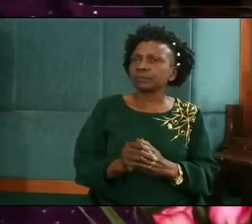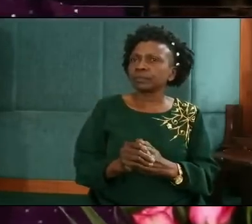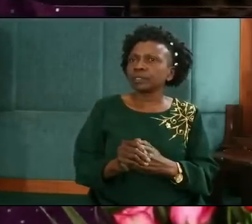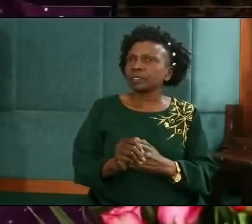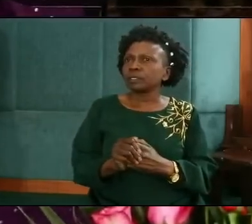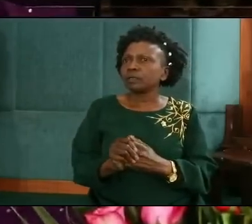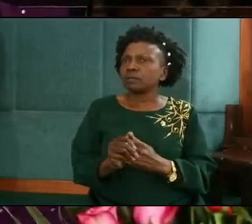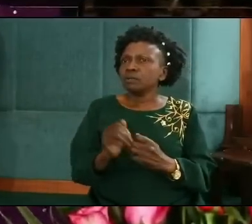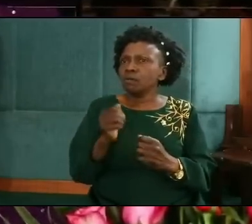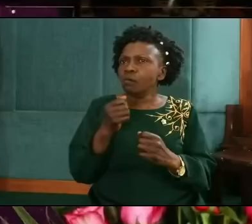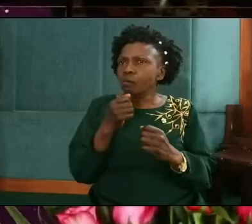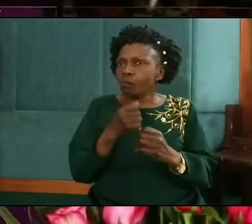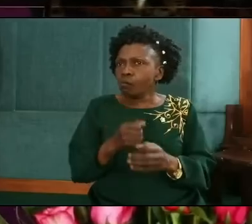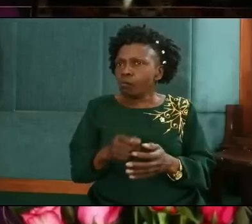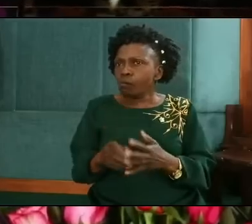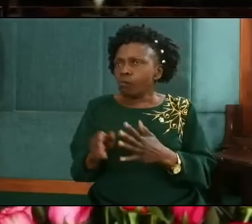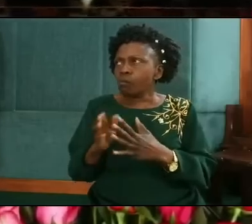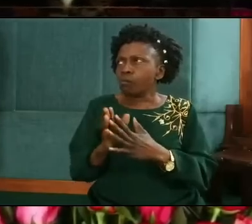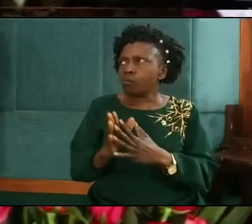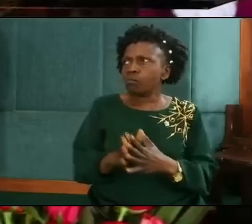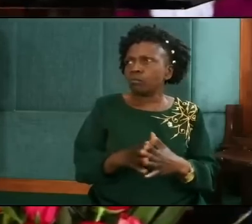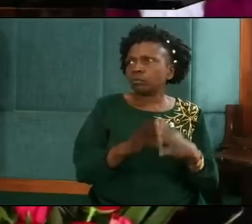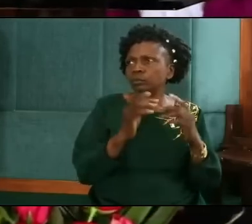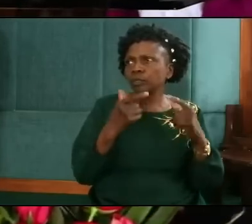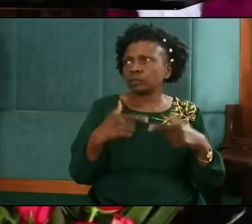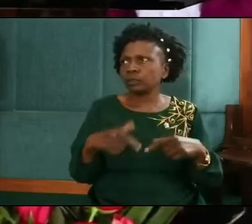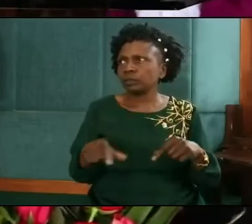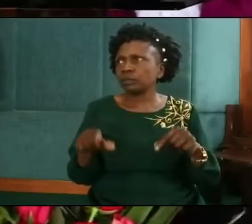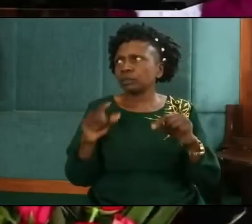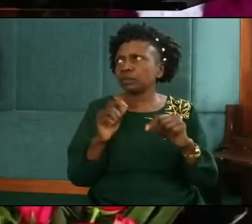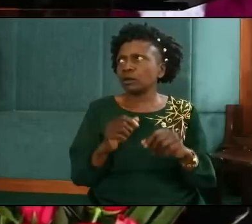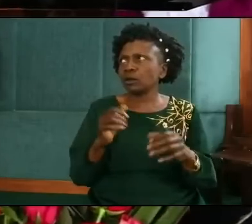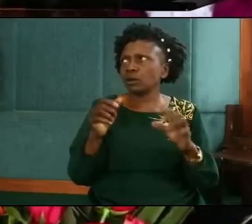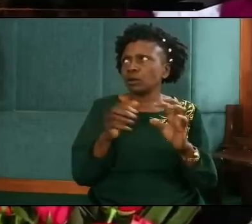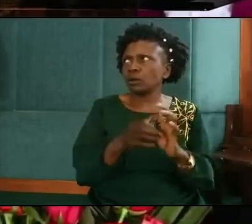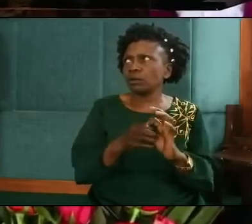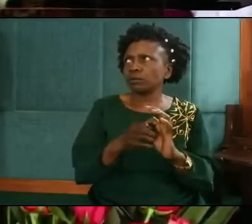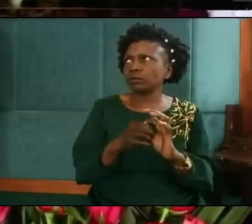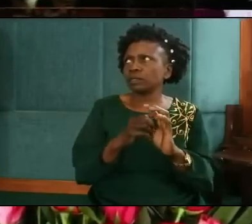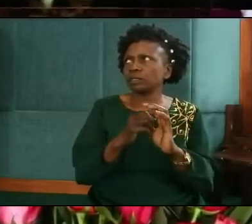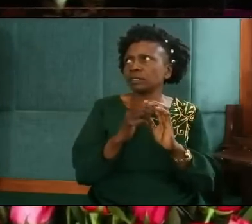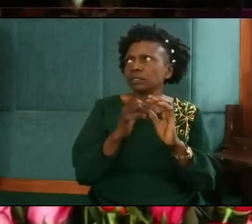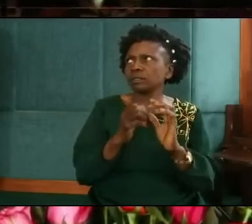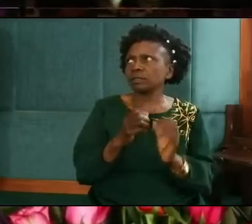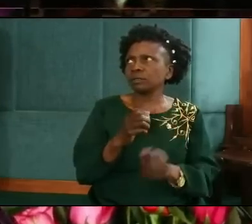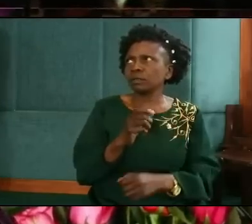in. Papas, if you have not yet done so, come on in. Entire family be saved.